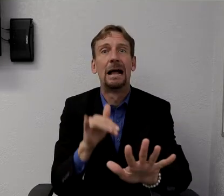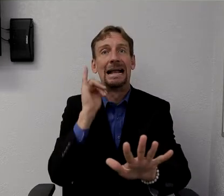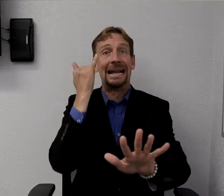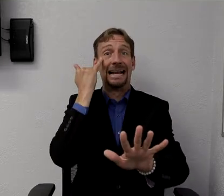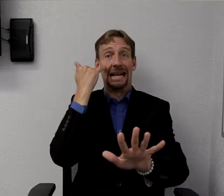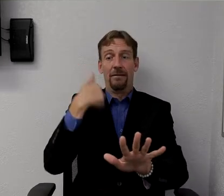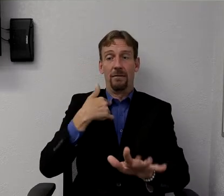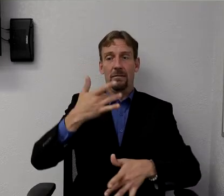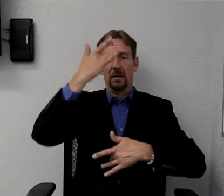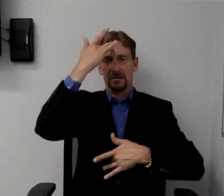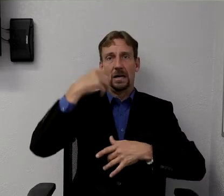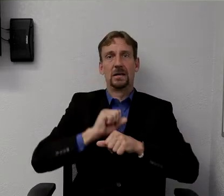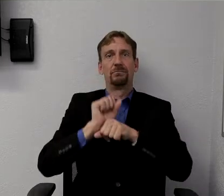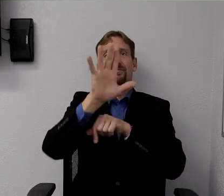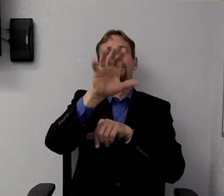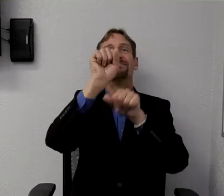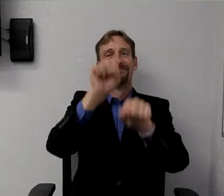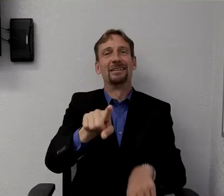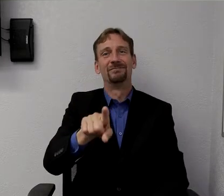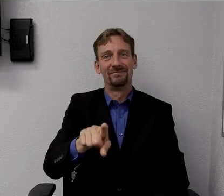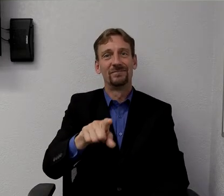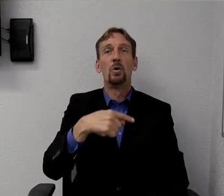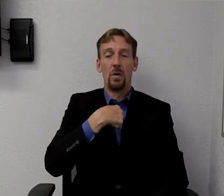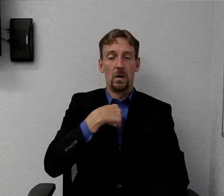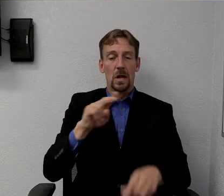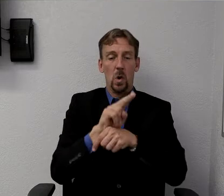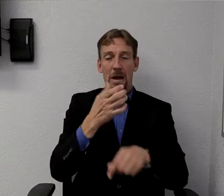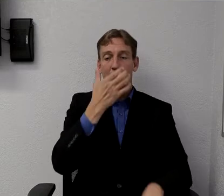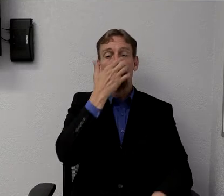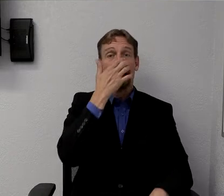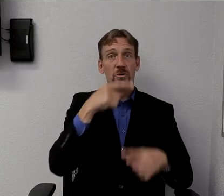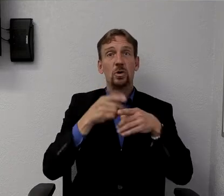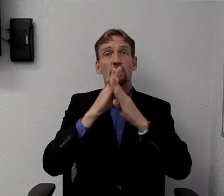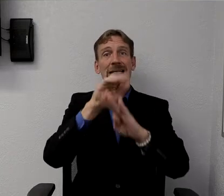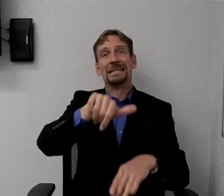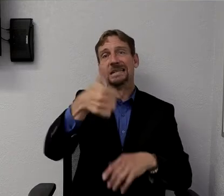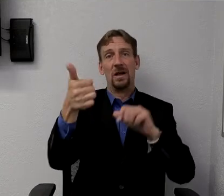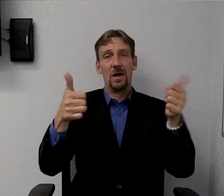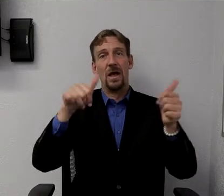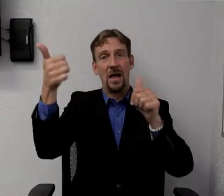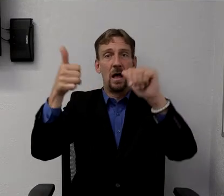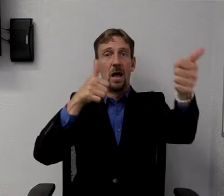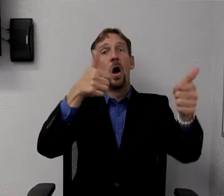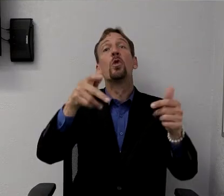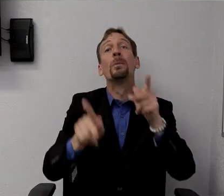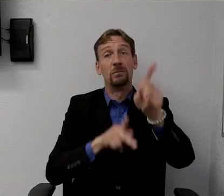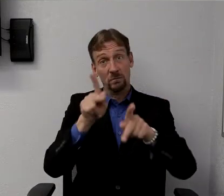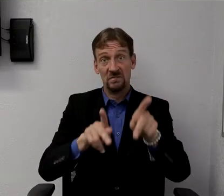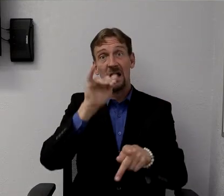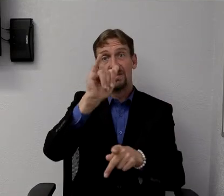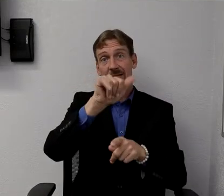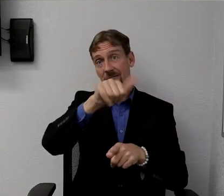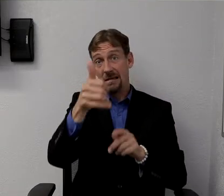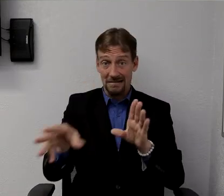So I really wear a mask now to protect other people. So that's one additional thing we're doing to protect